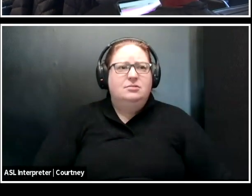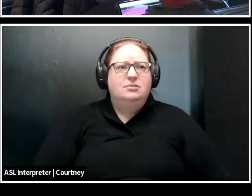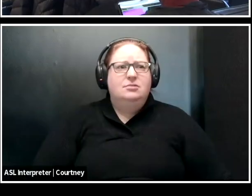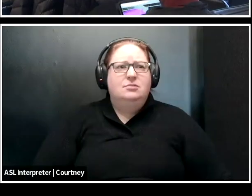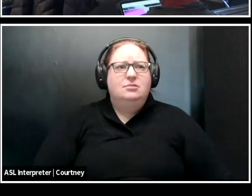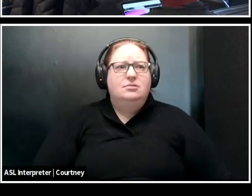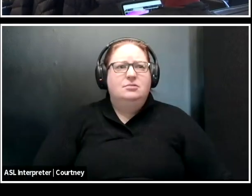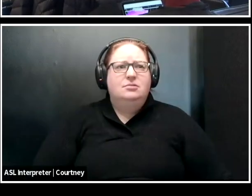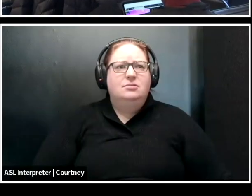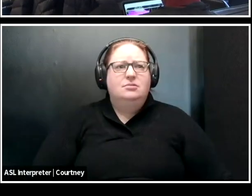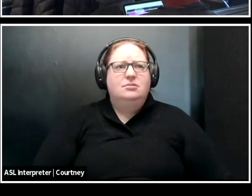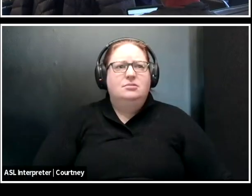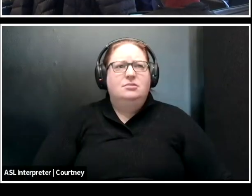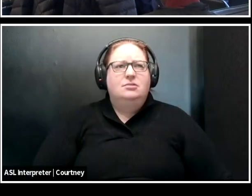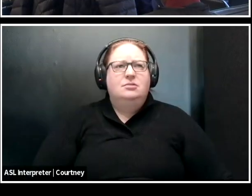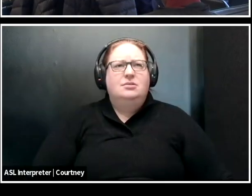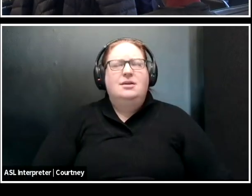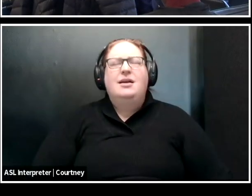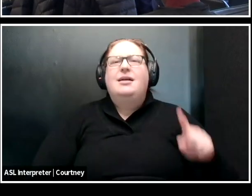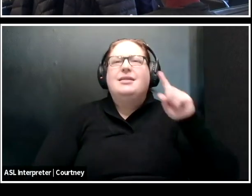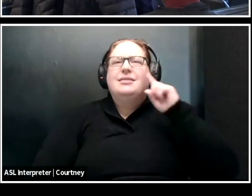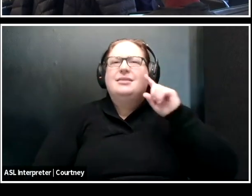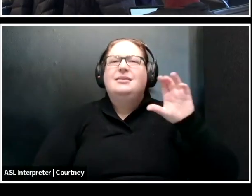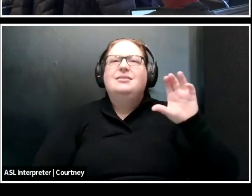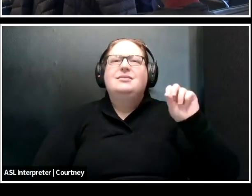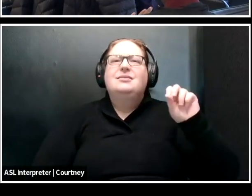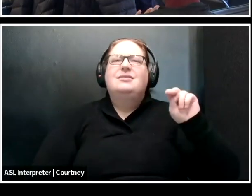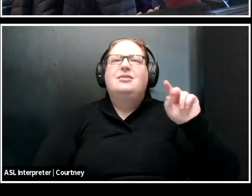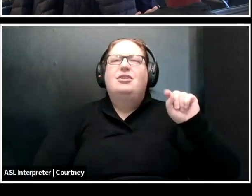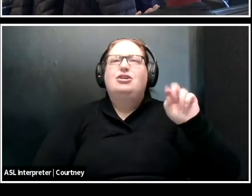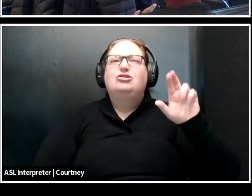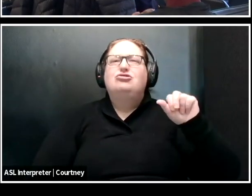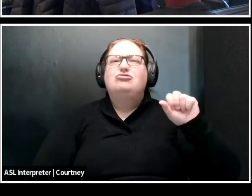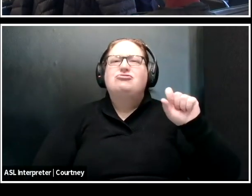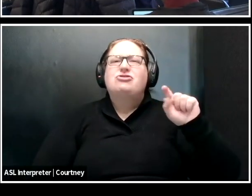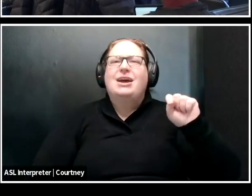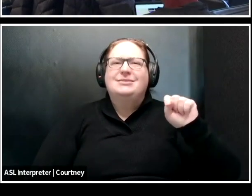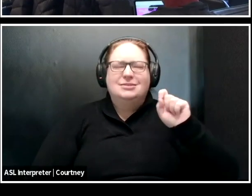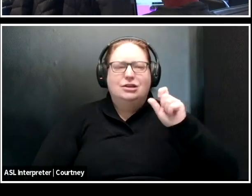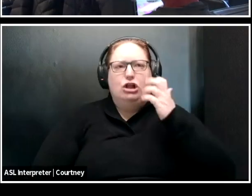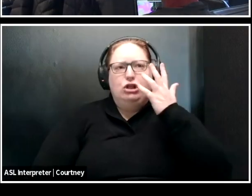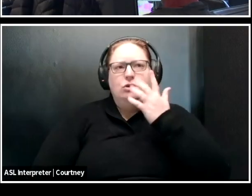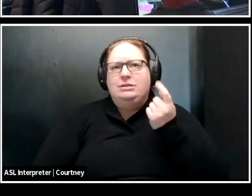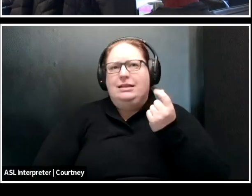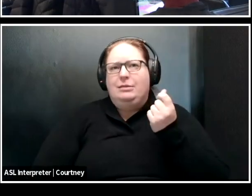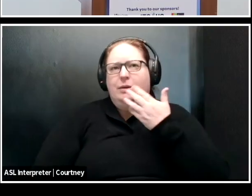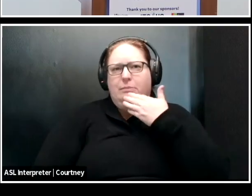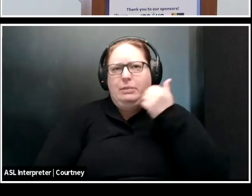We can increase, I think the contrast looks a little bit better on screen, but we can increase the screen.